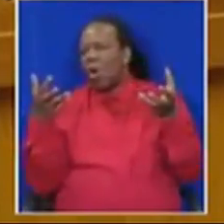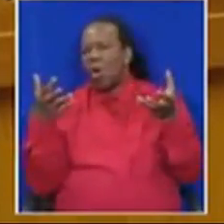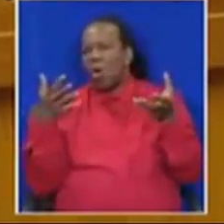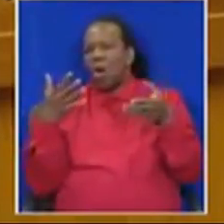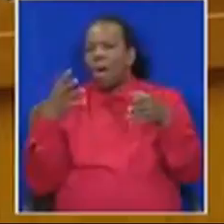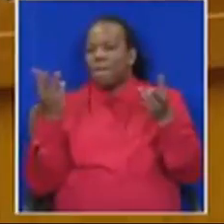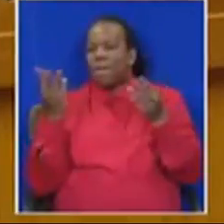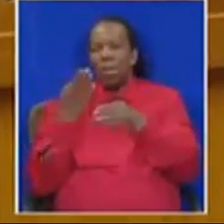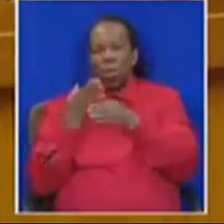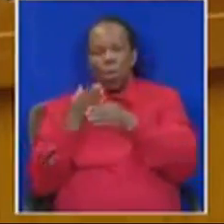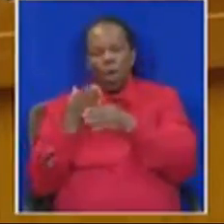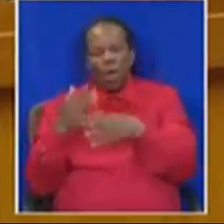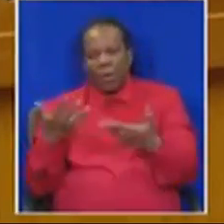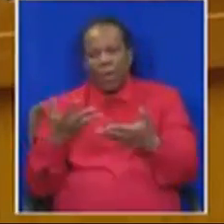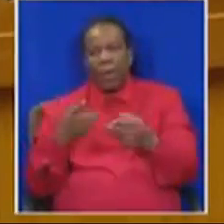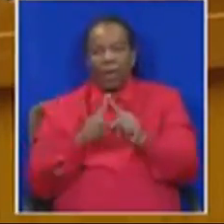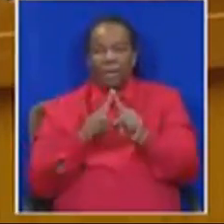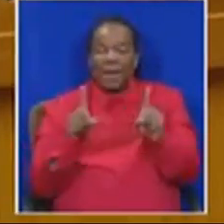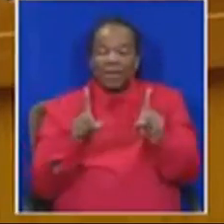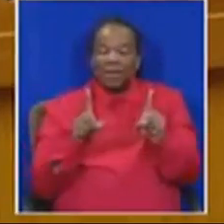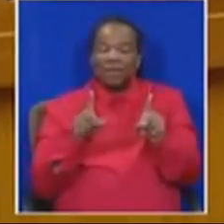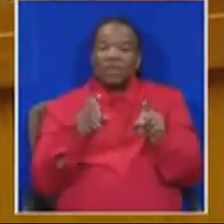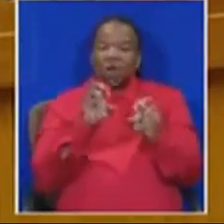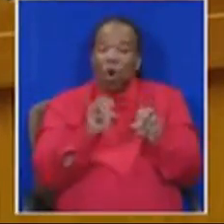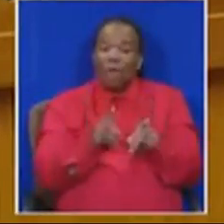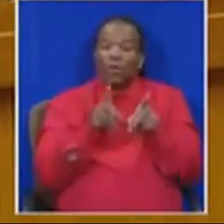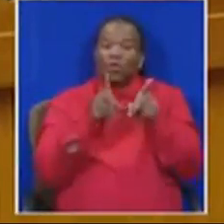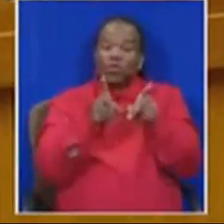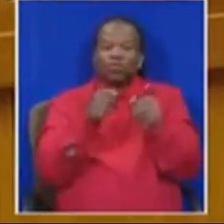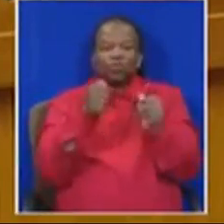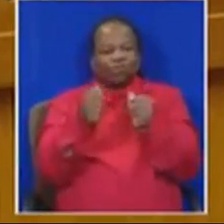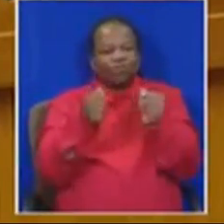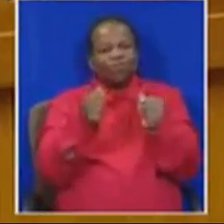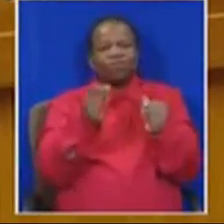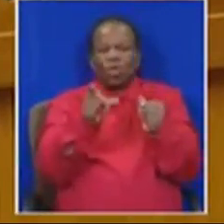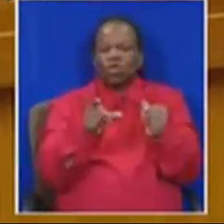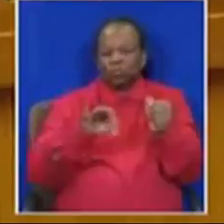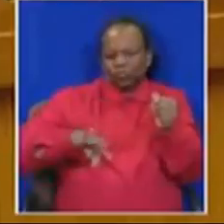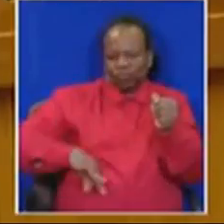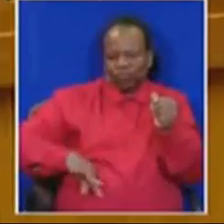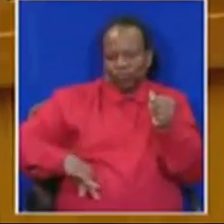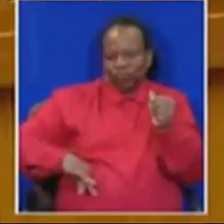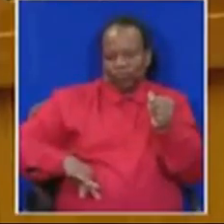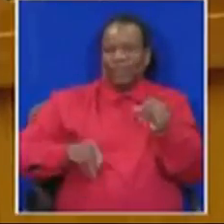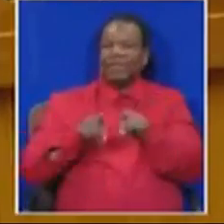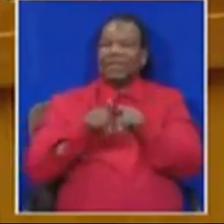opportunities continue to provide much-needed income and relief. They also